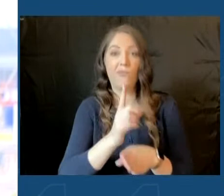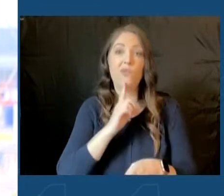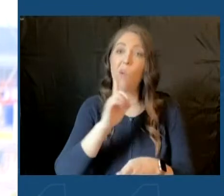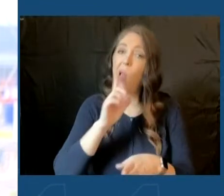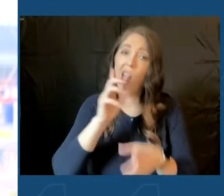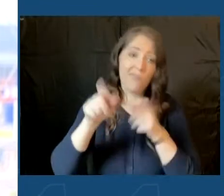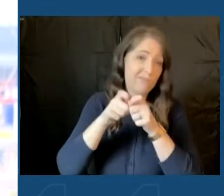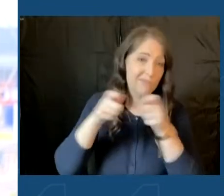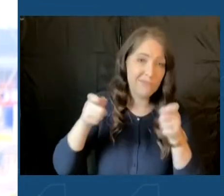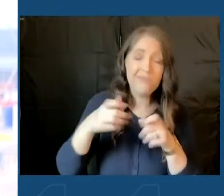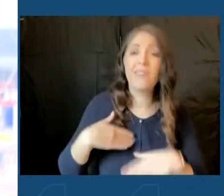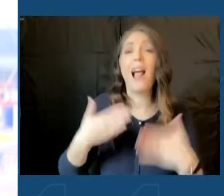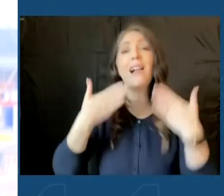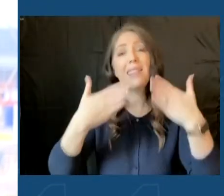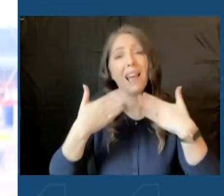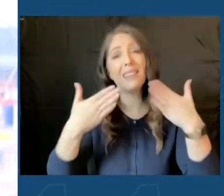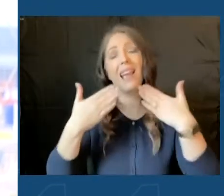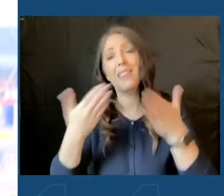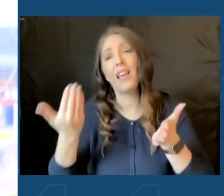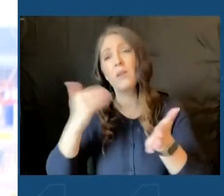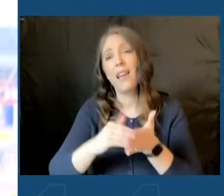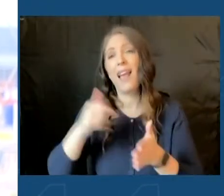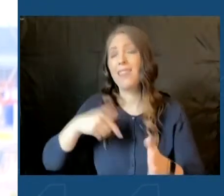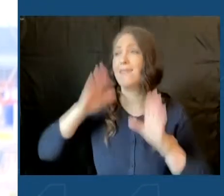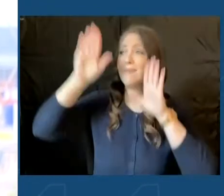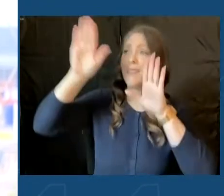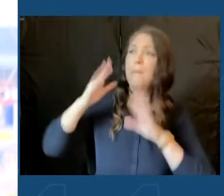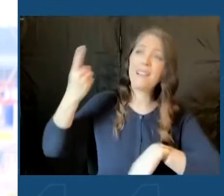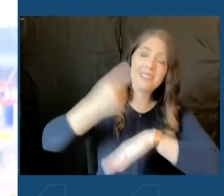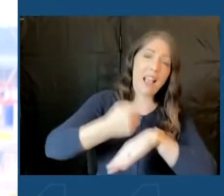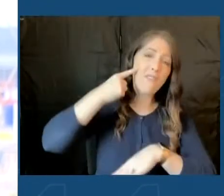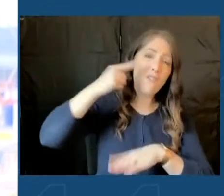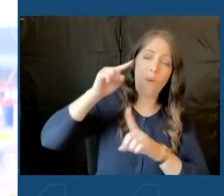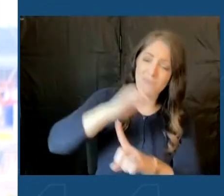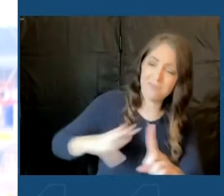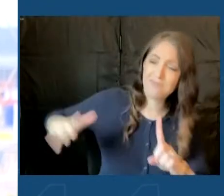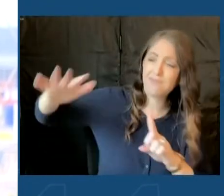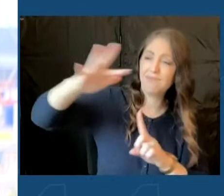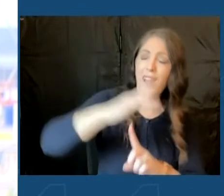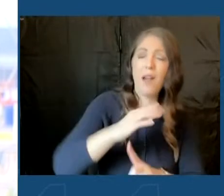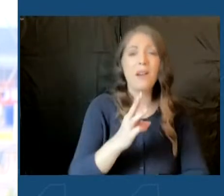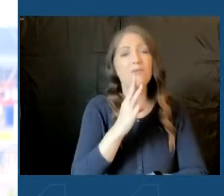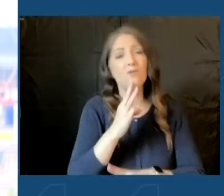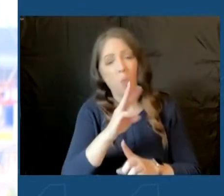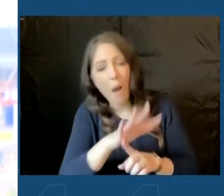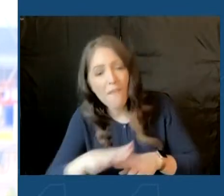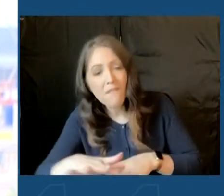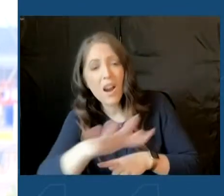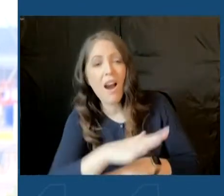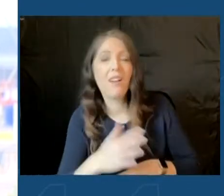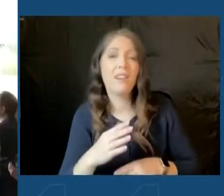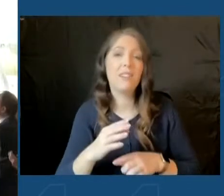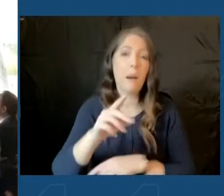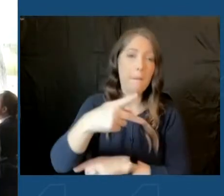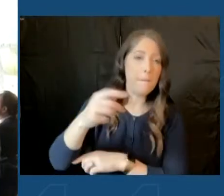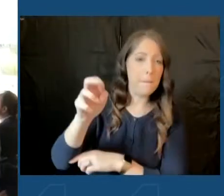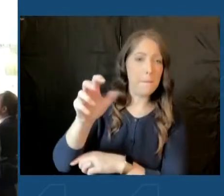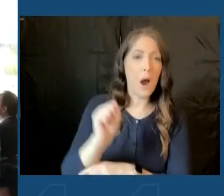you very much. And it is just a great day for the environment, for this waterfront, and for state parks in our role on this waterfront. Thanks.